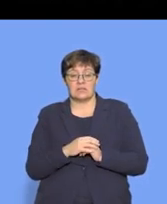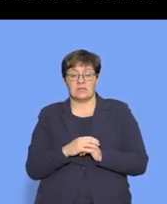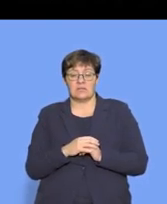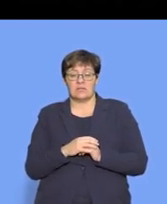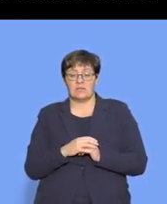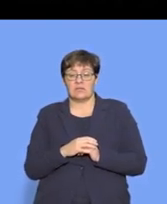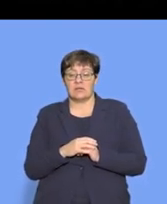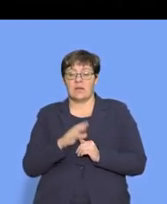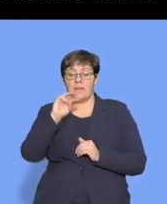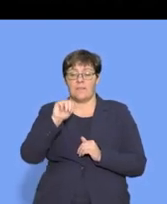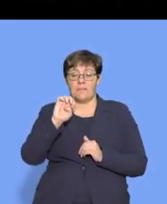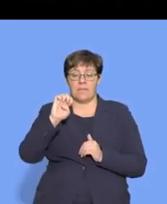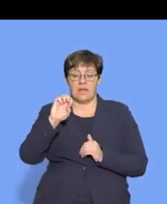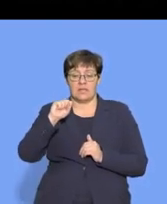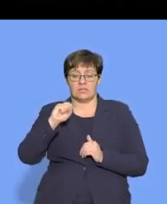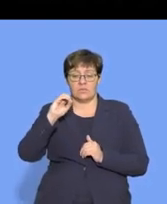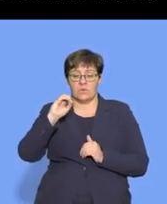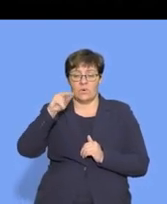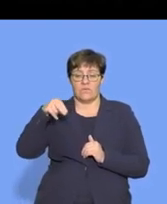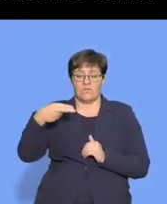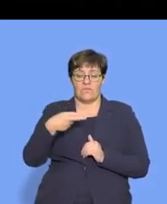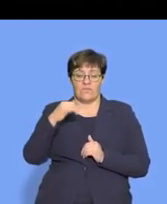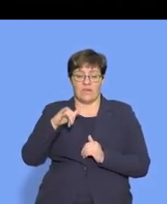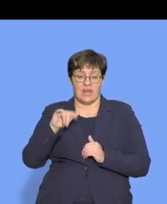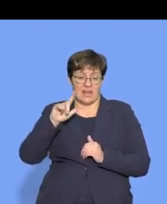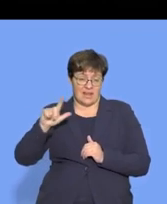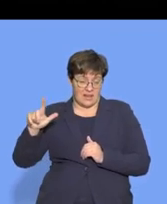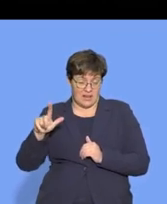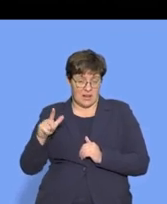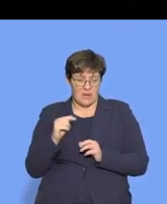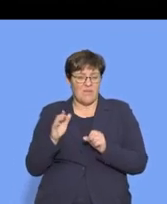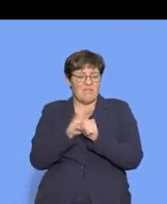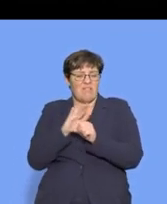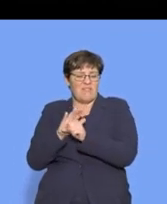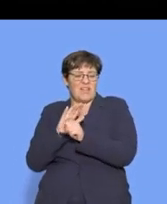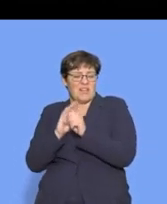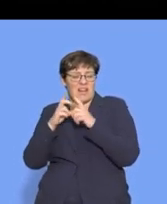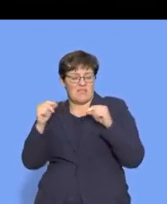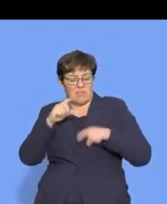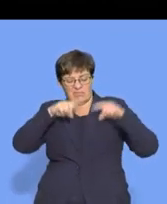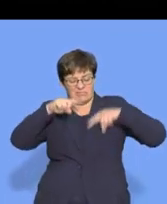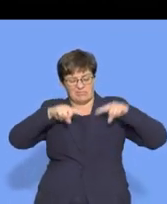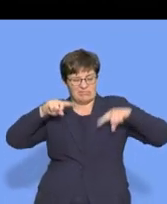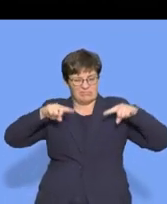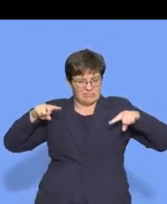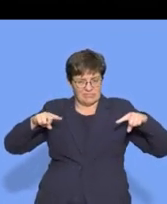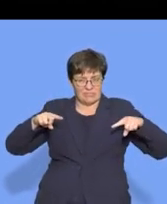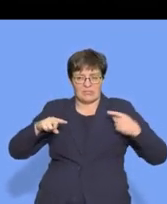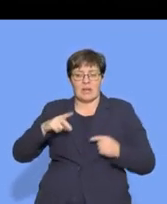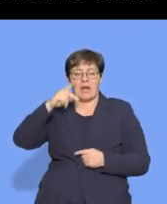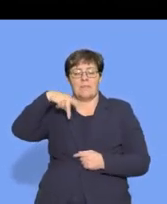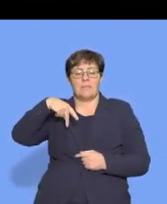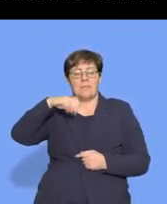mesophyll, the bits filling the leaf, and they're all different types of parenchyma